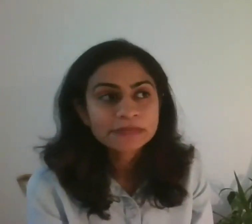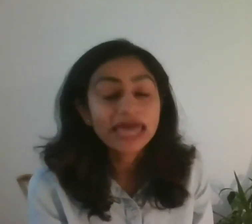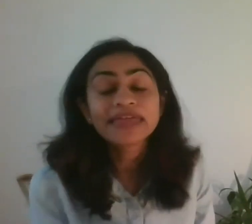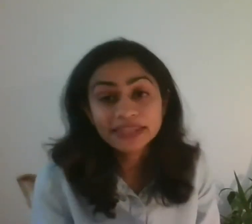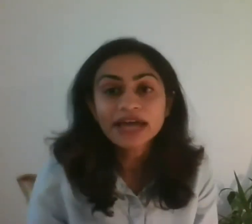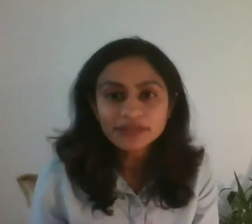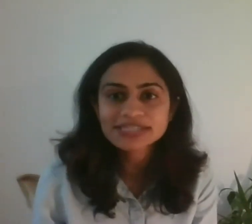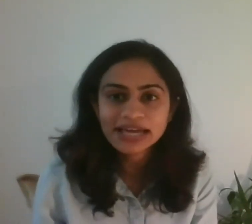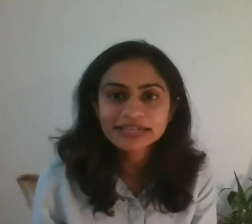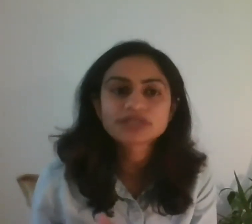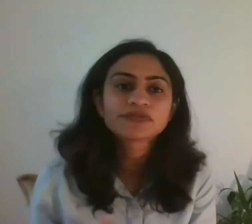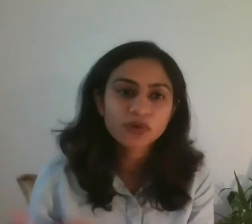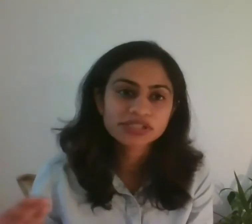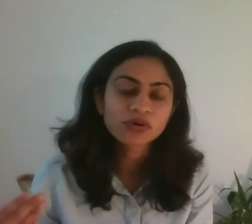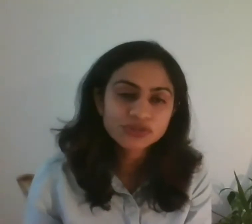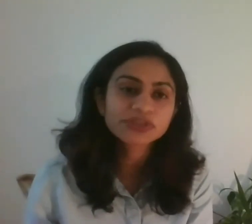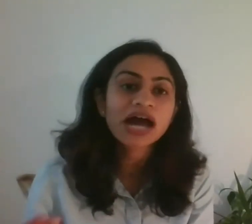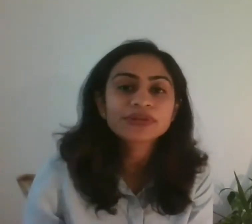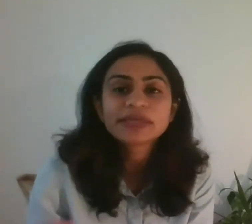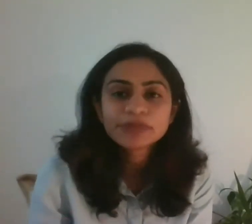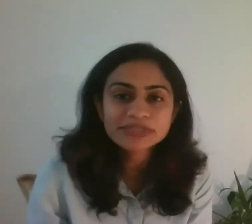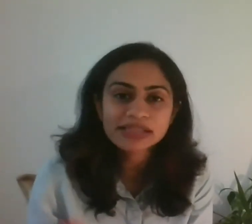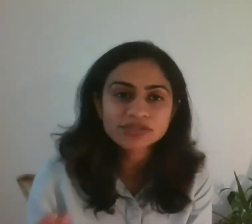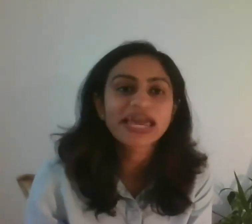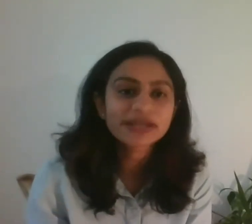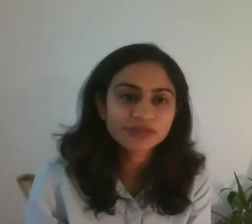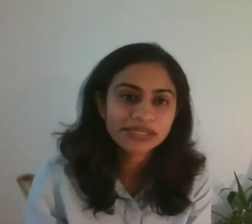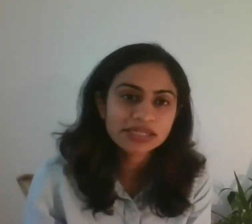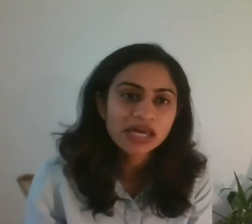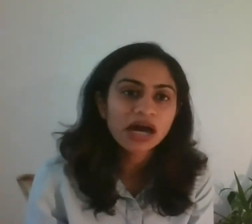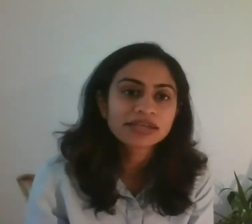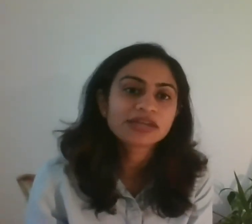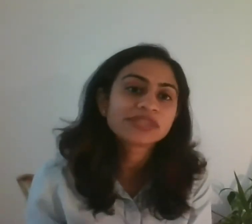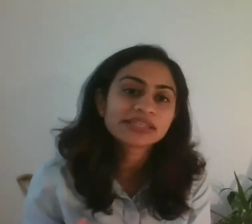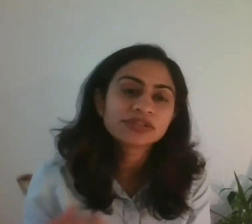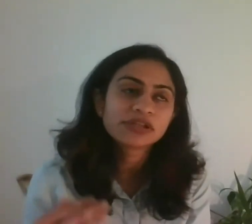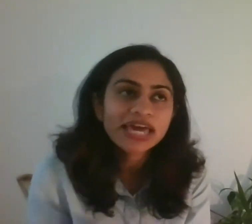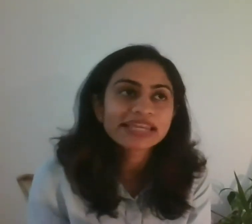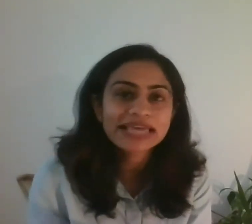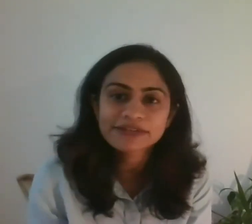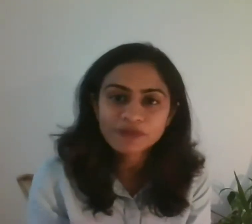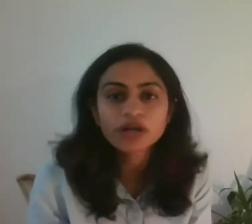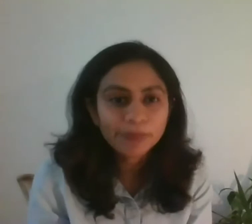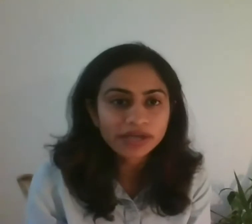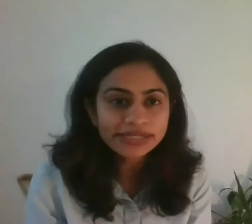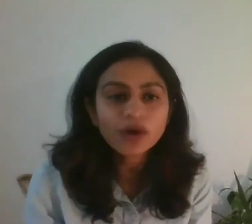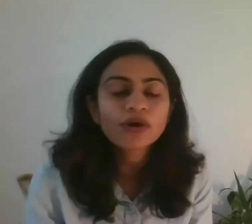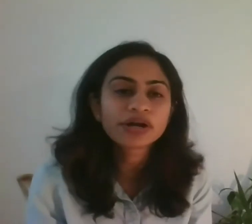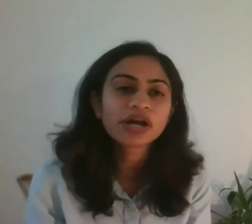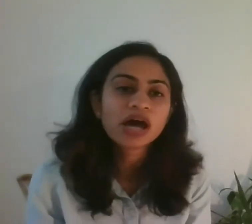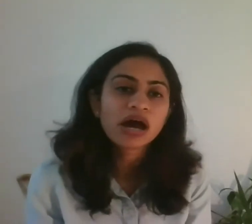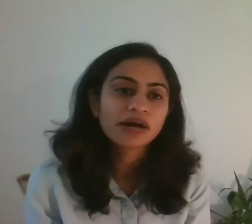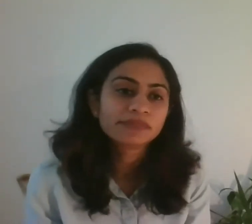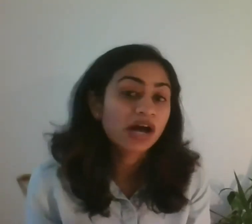and then the other side is, of course, how do the immune cells react to it? Do they look at it as a foreign body,